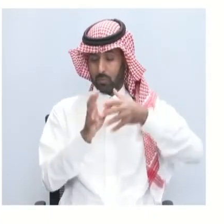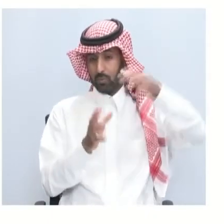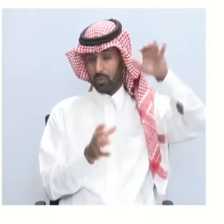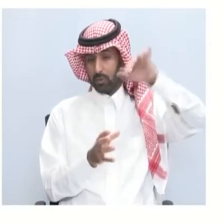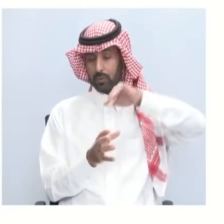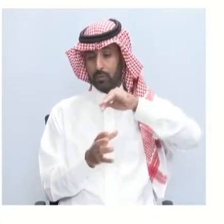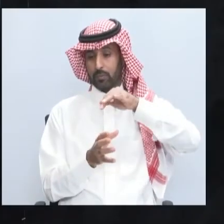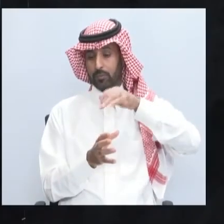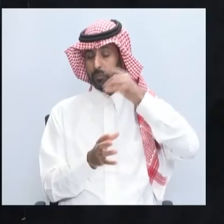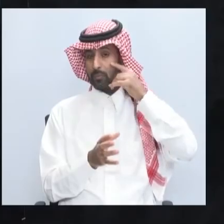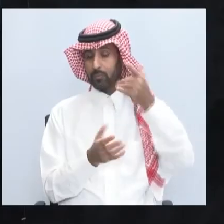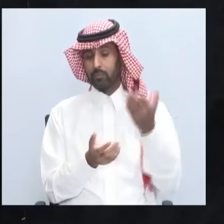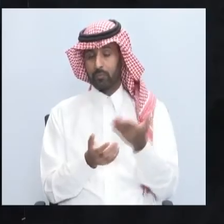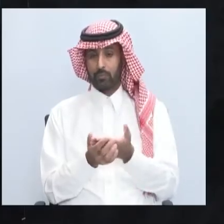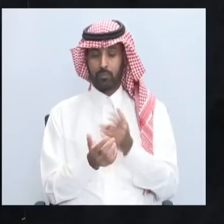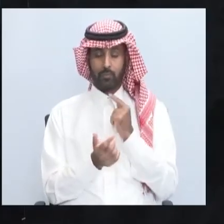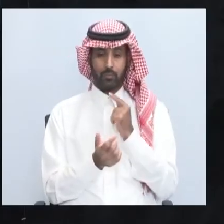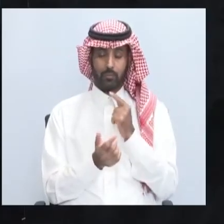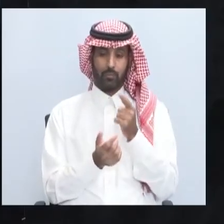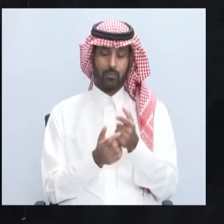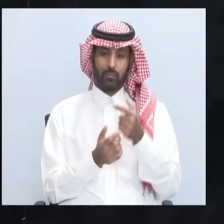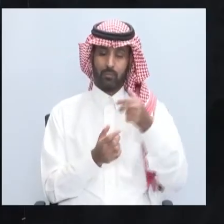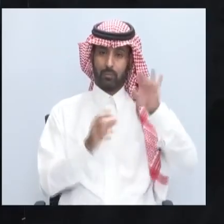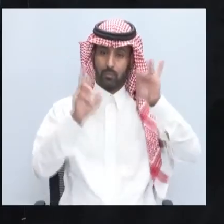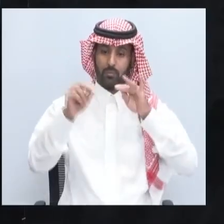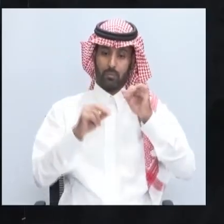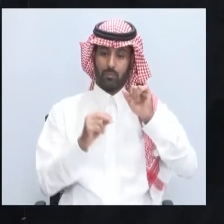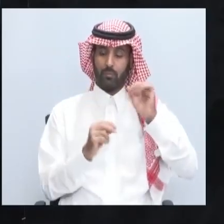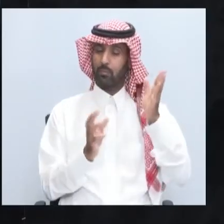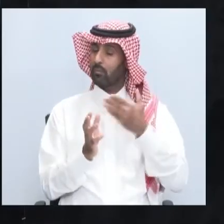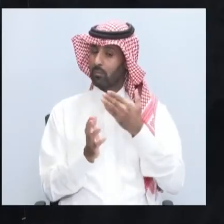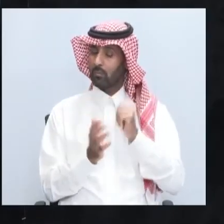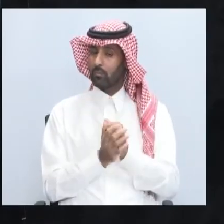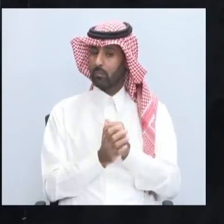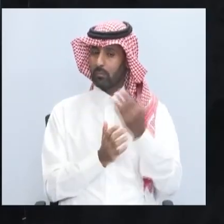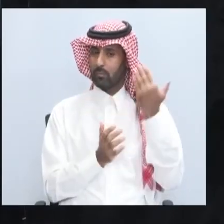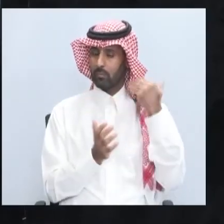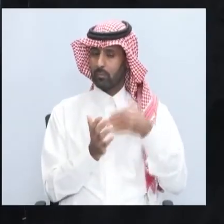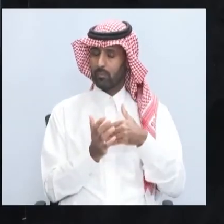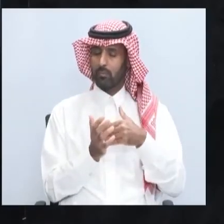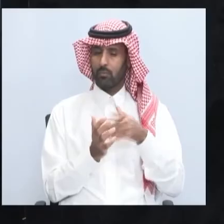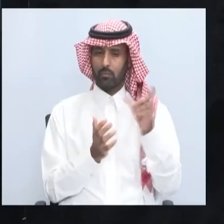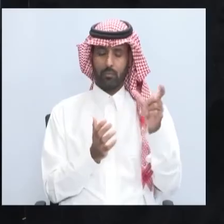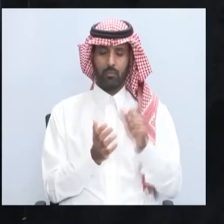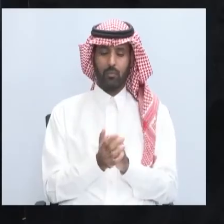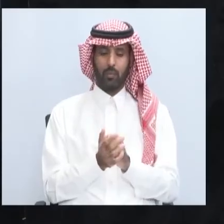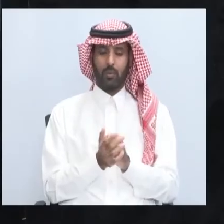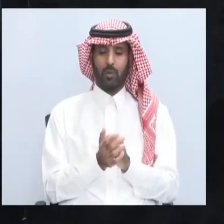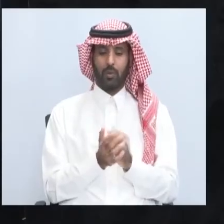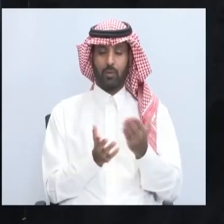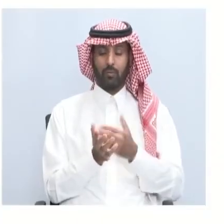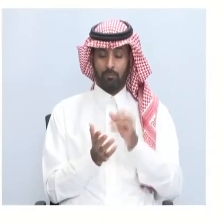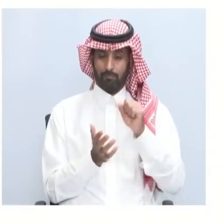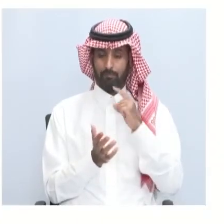here, what's the synonym for the word story from exercise A? If you remember the last word, yes,